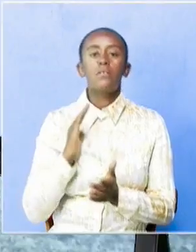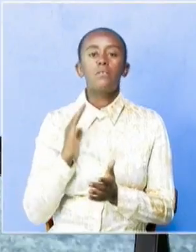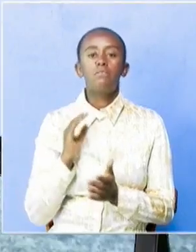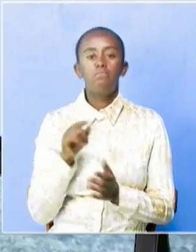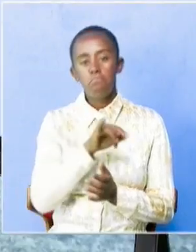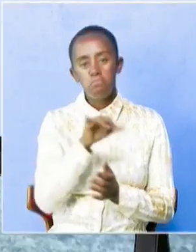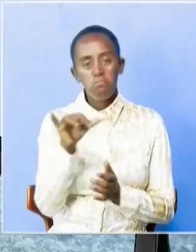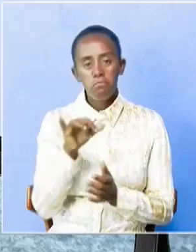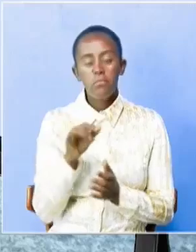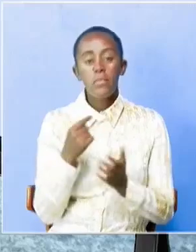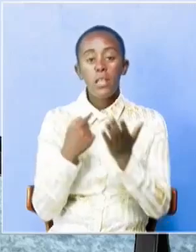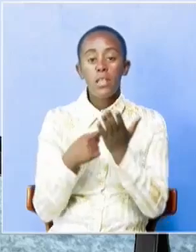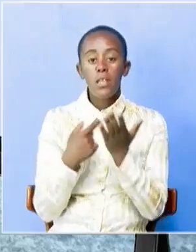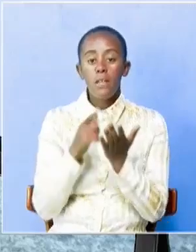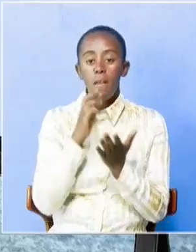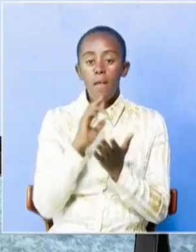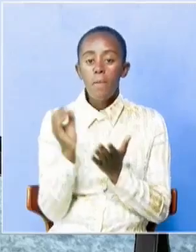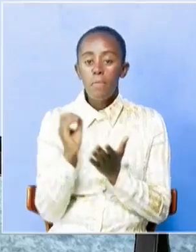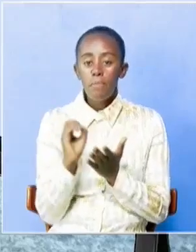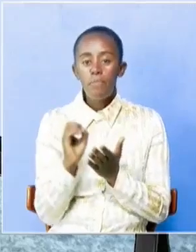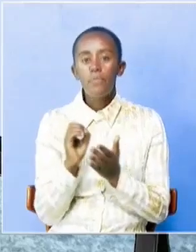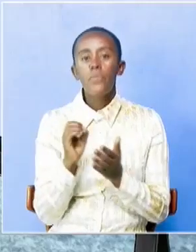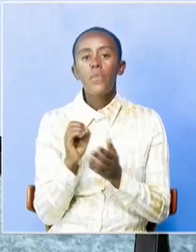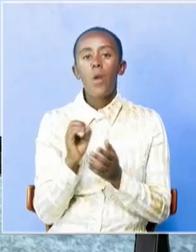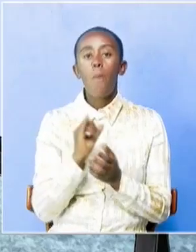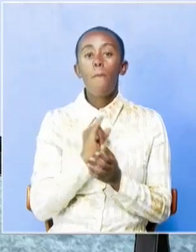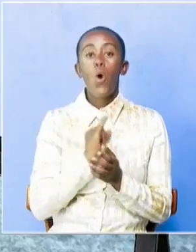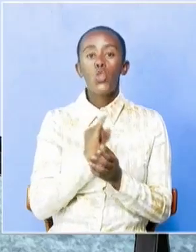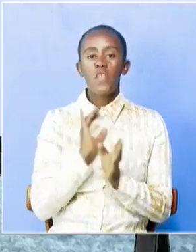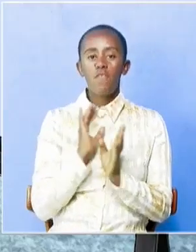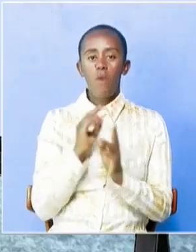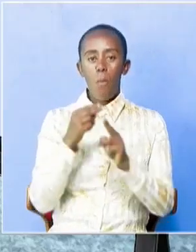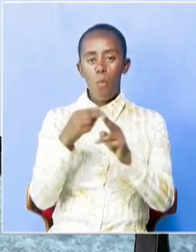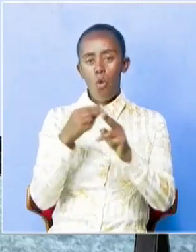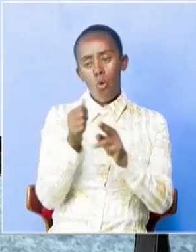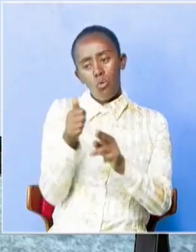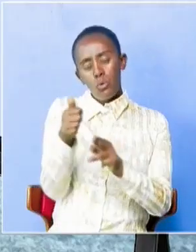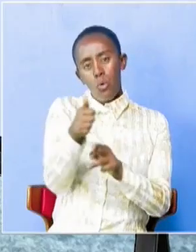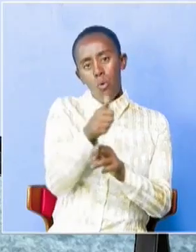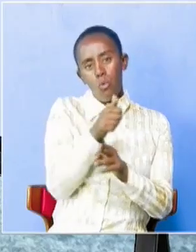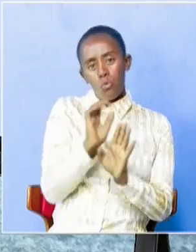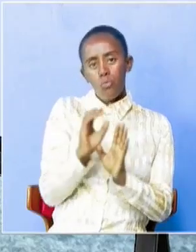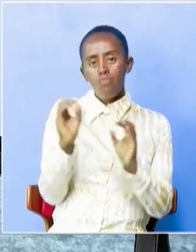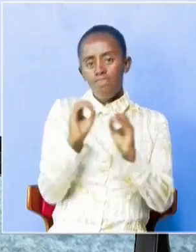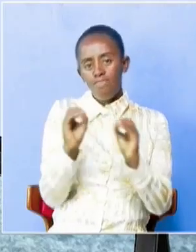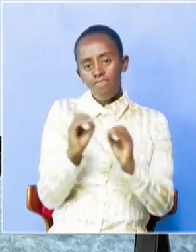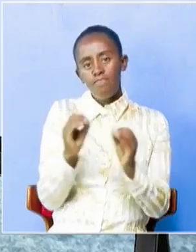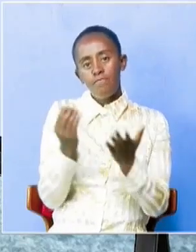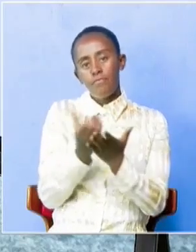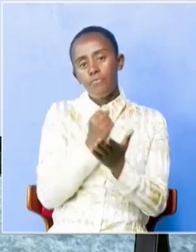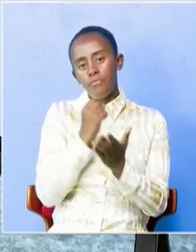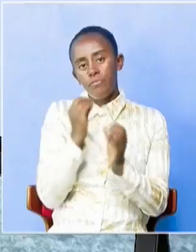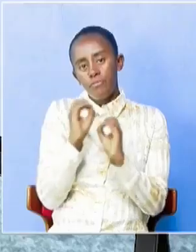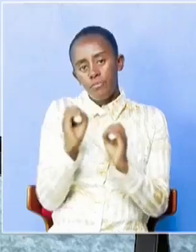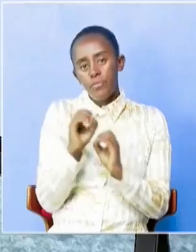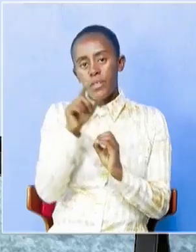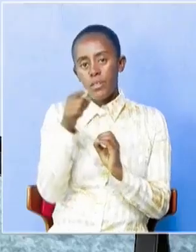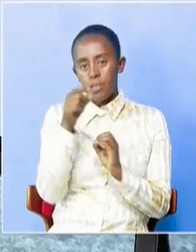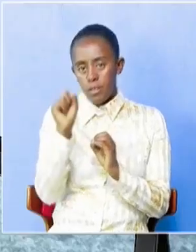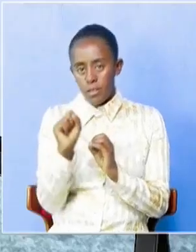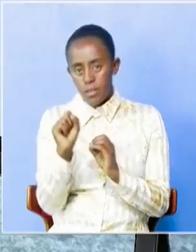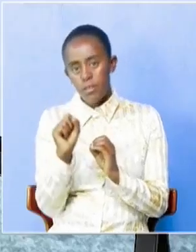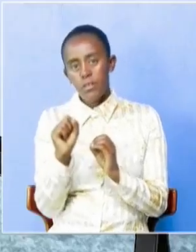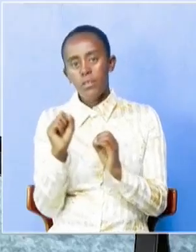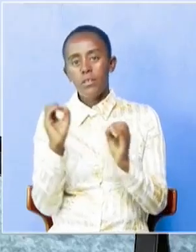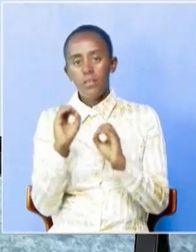like. These are possessive pronouns on their own, so they do not need apostrophe to